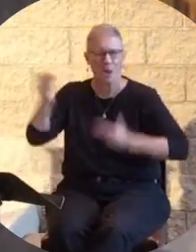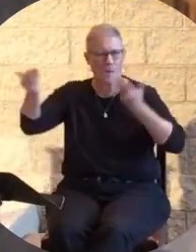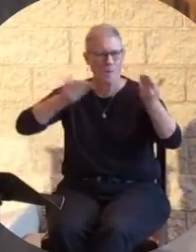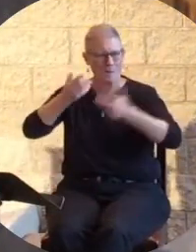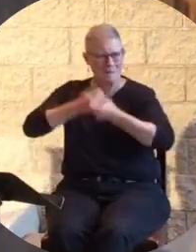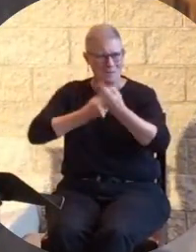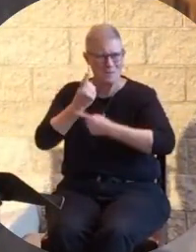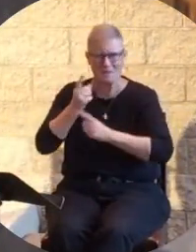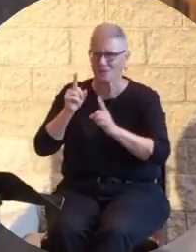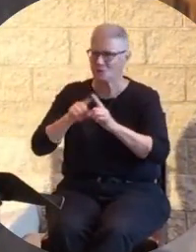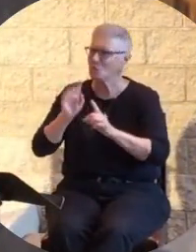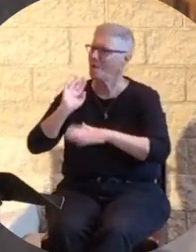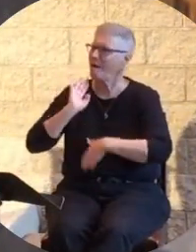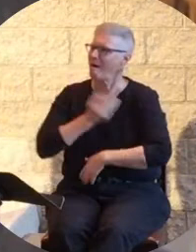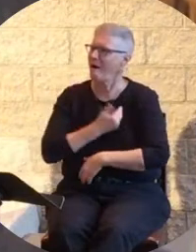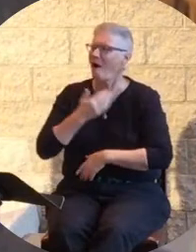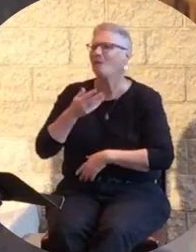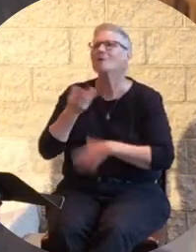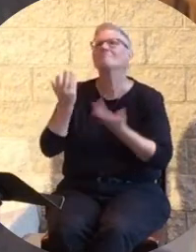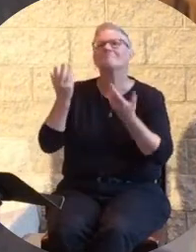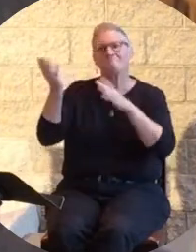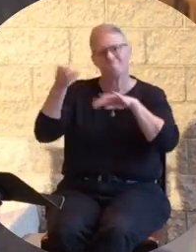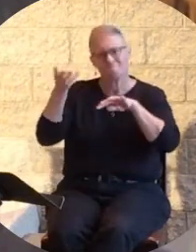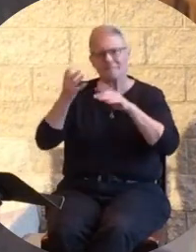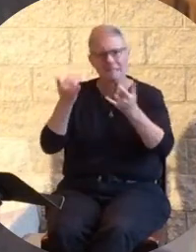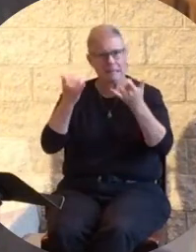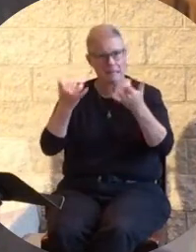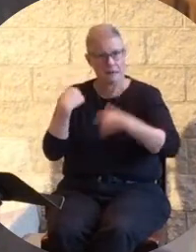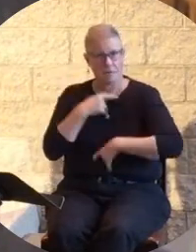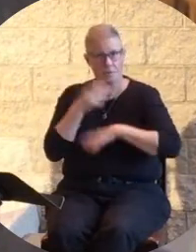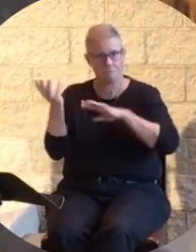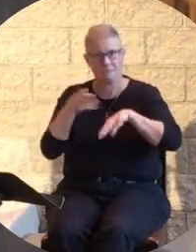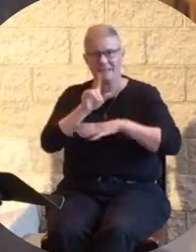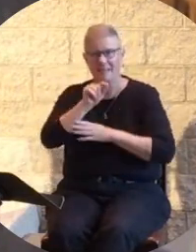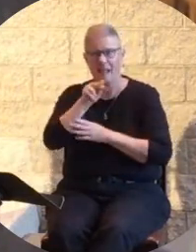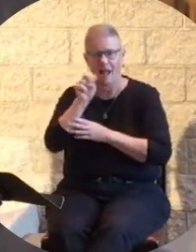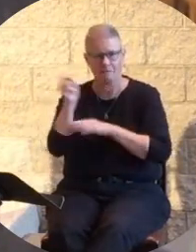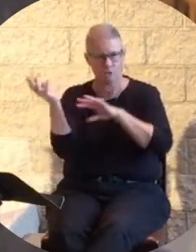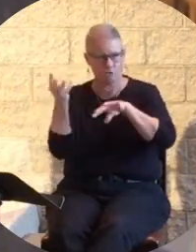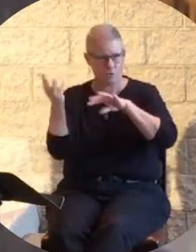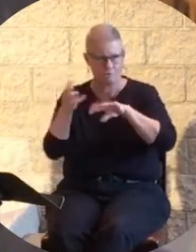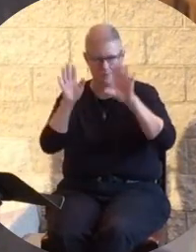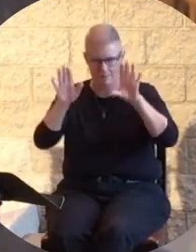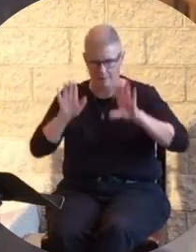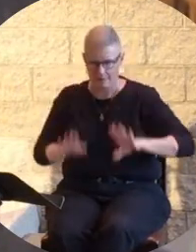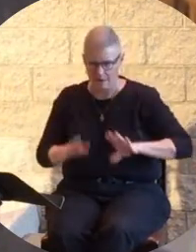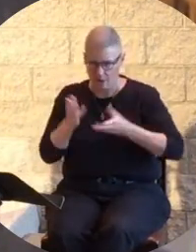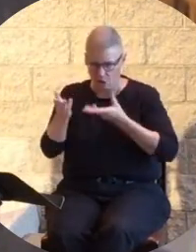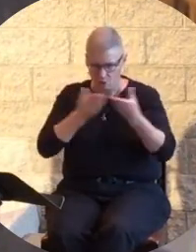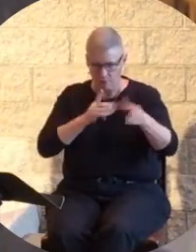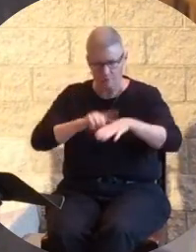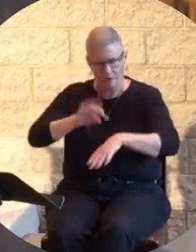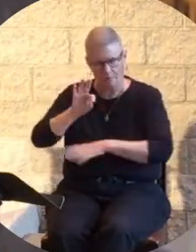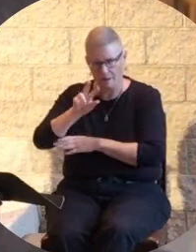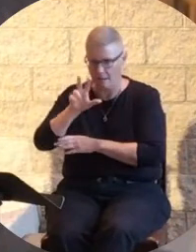everyone, to our live stream today. We live stream our Sunday service at 9:30 a.m. Central